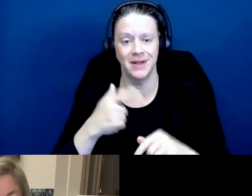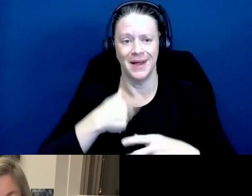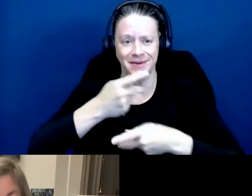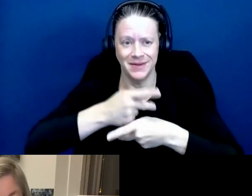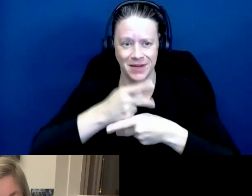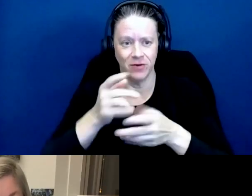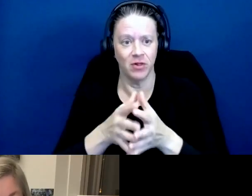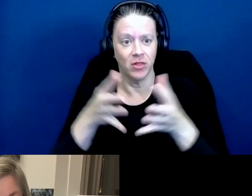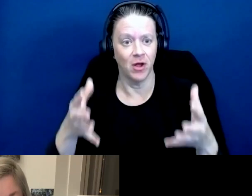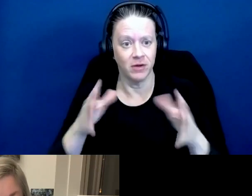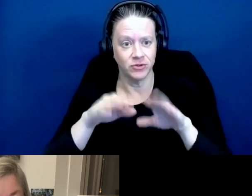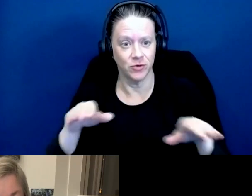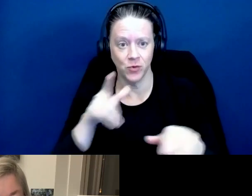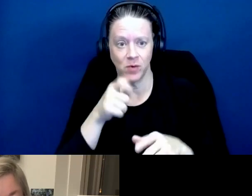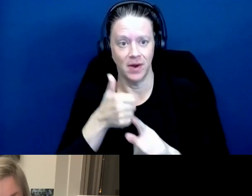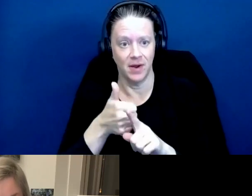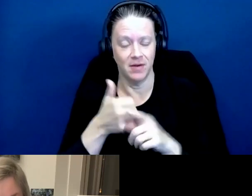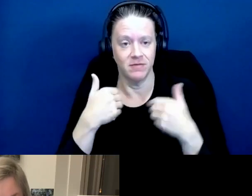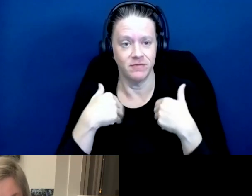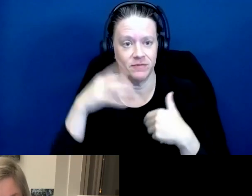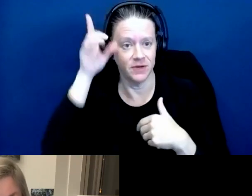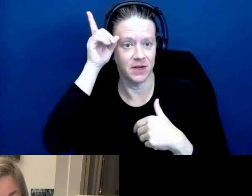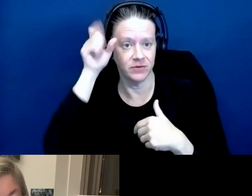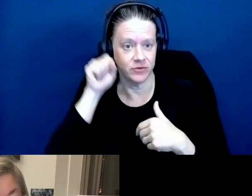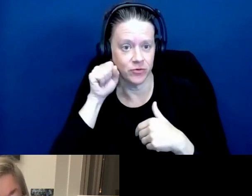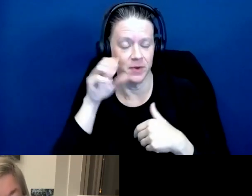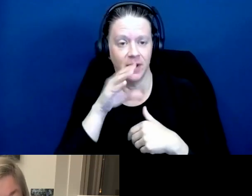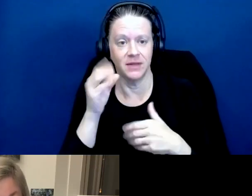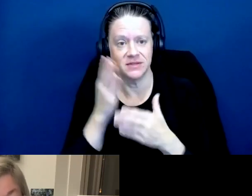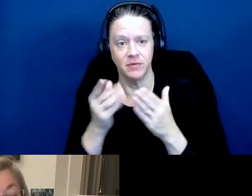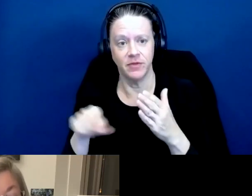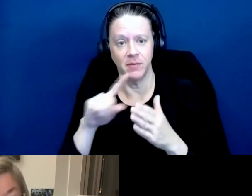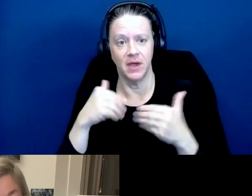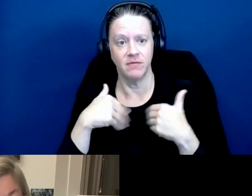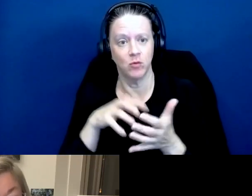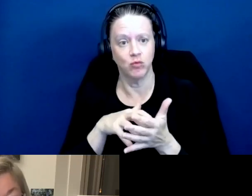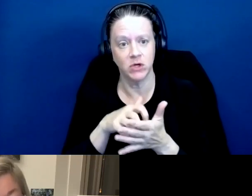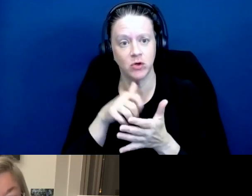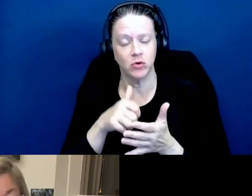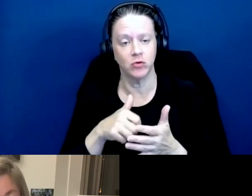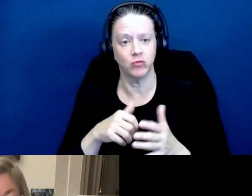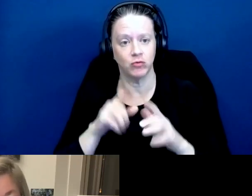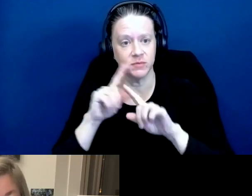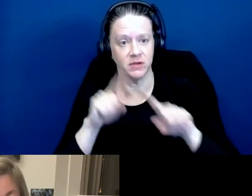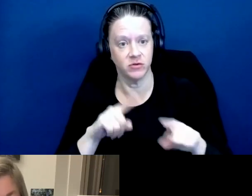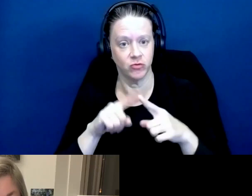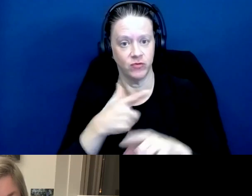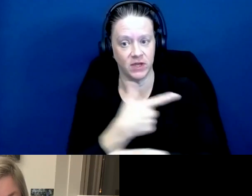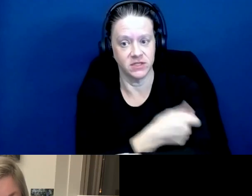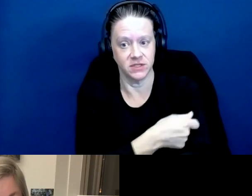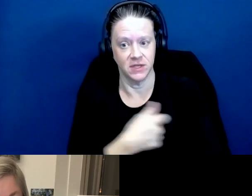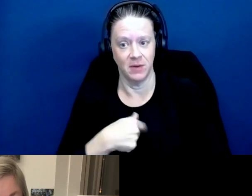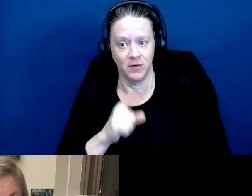kids with Down syndrome, and some people with Down syndrome have weaker responses to vaccines. So I'm really hoping